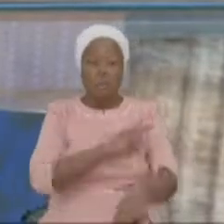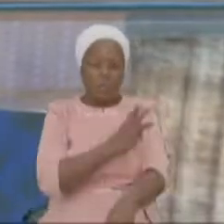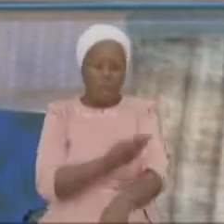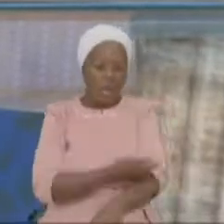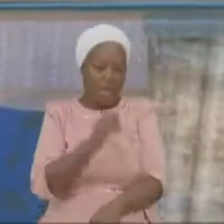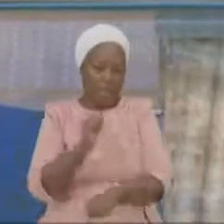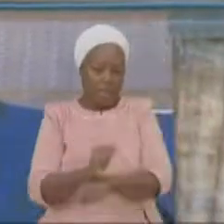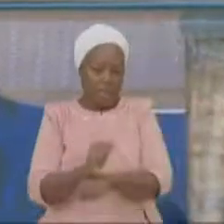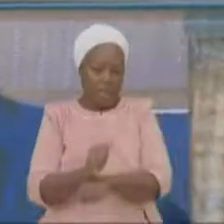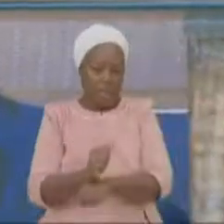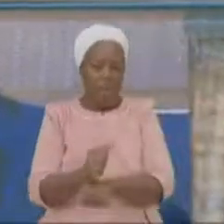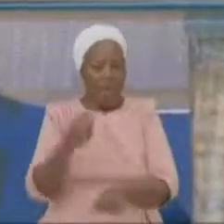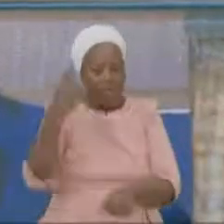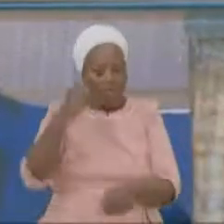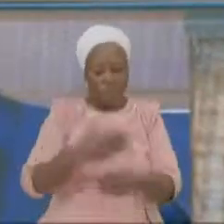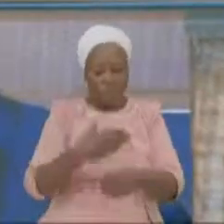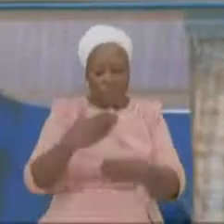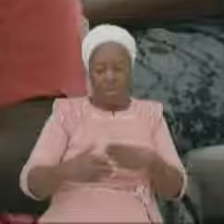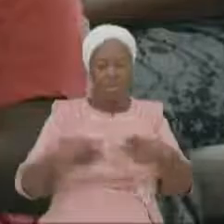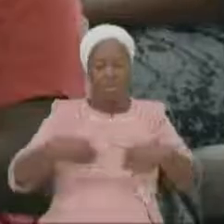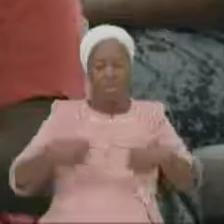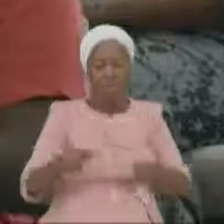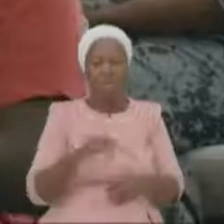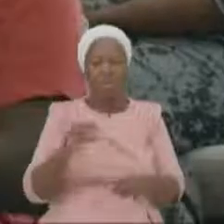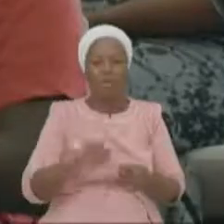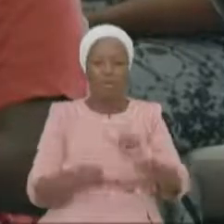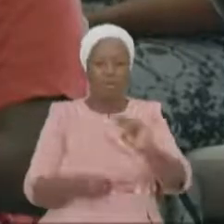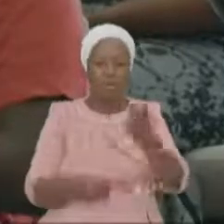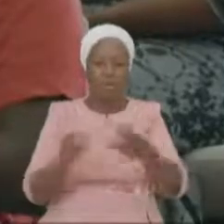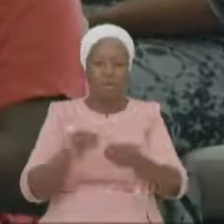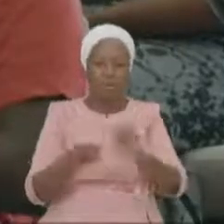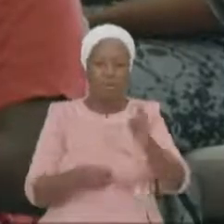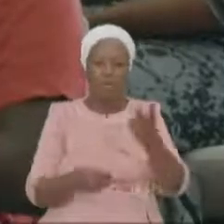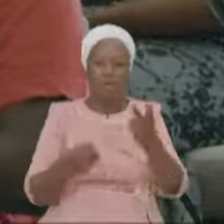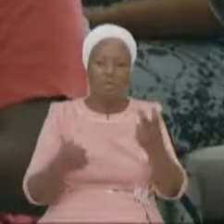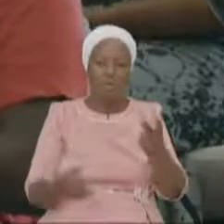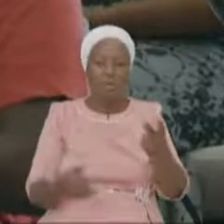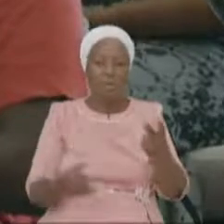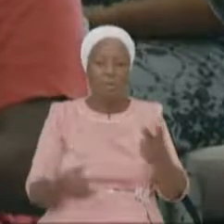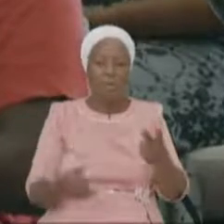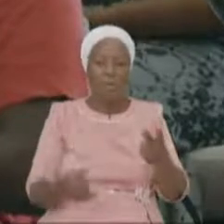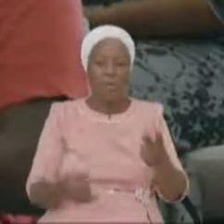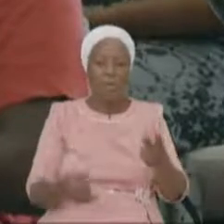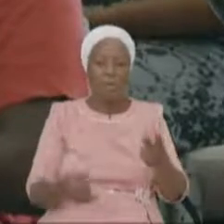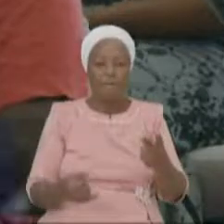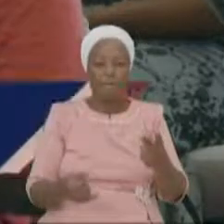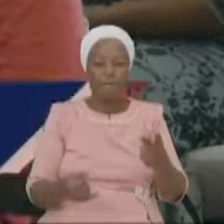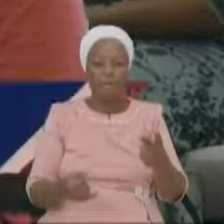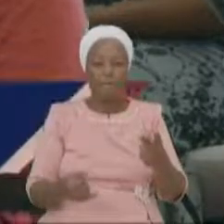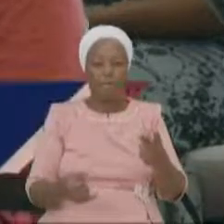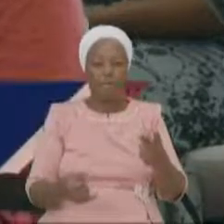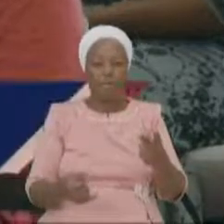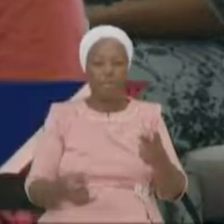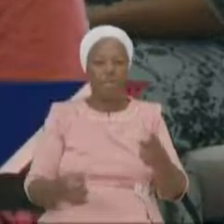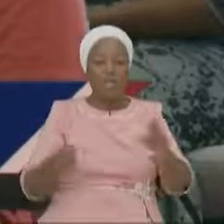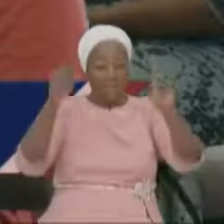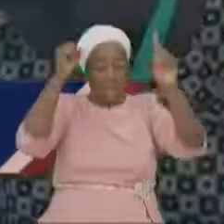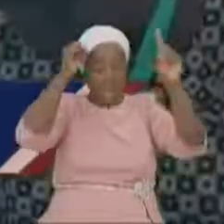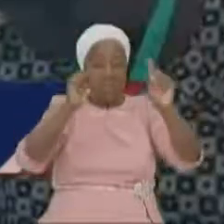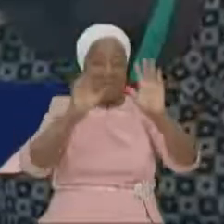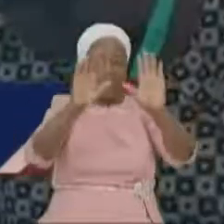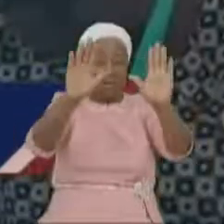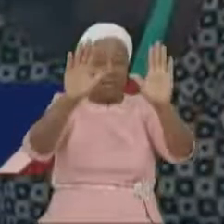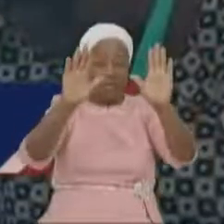works of total cure. Look at number two here. Number two, his marvelous